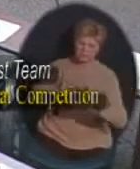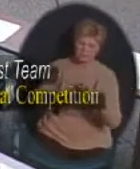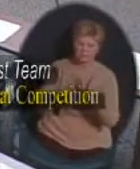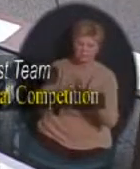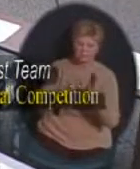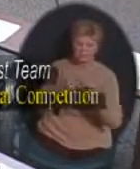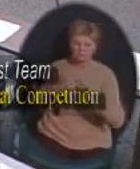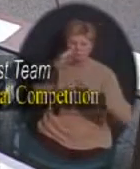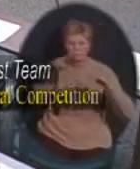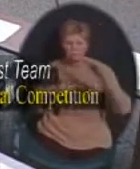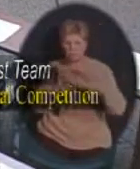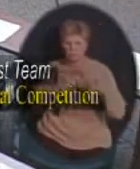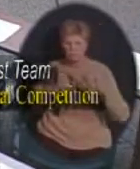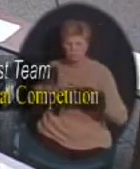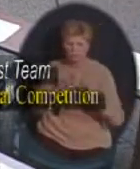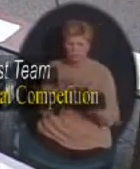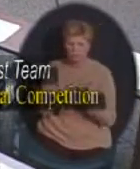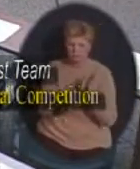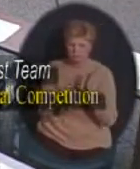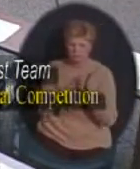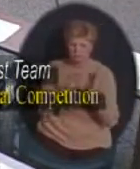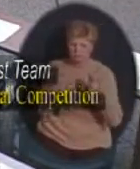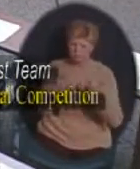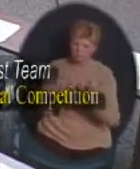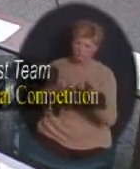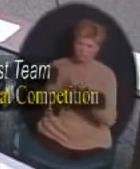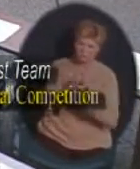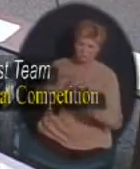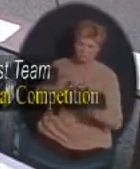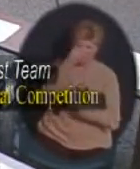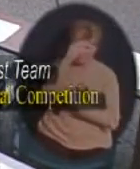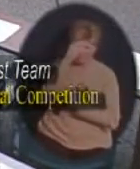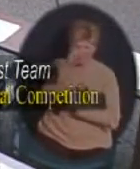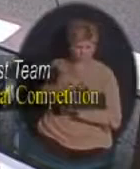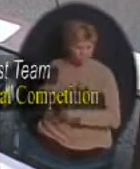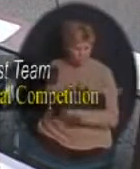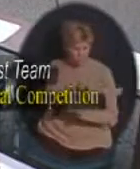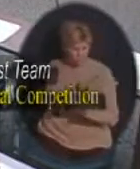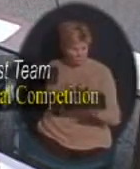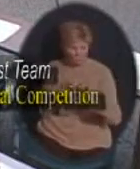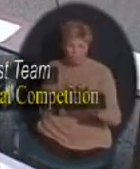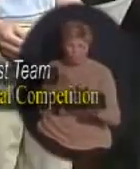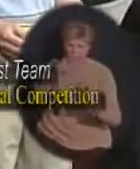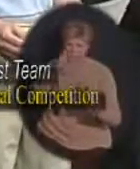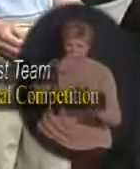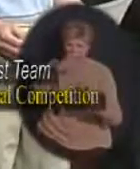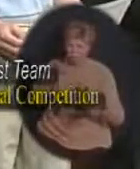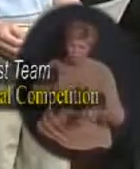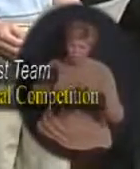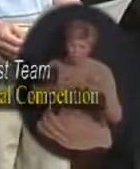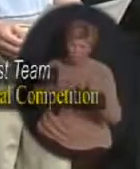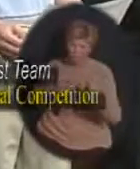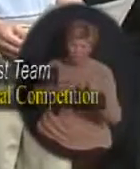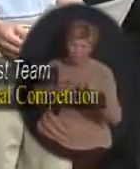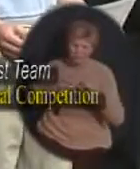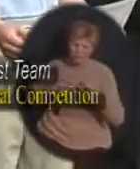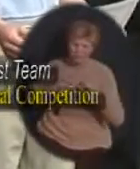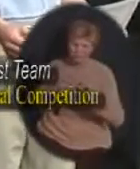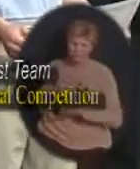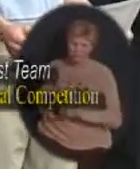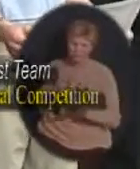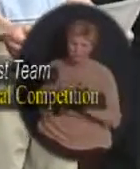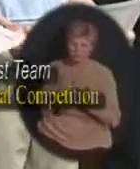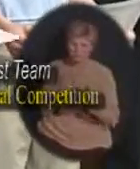future. These three fifth grade students took on the problem of helping people with Tourette's syndrome. After studying